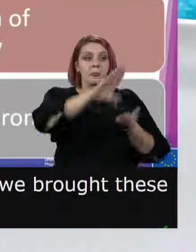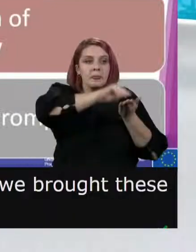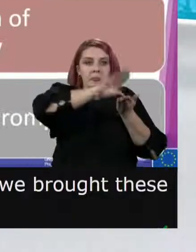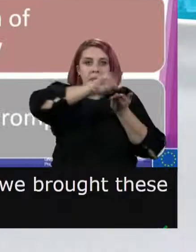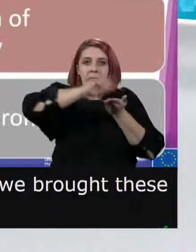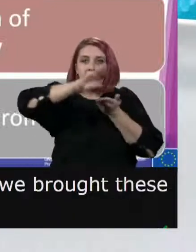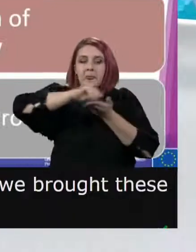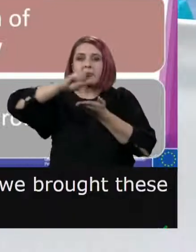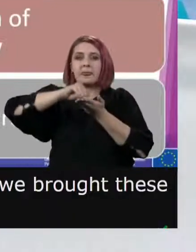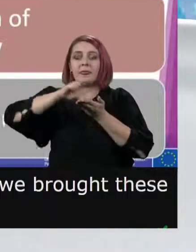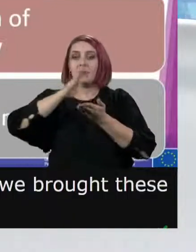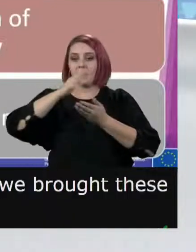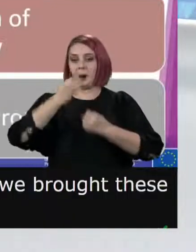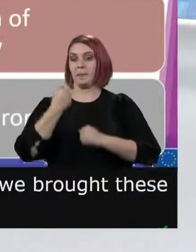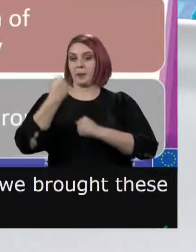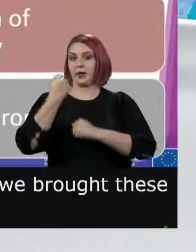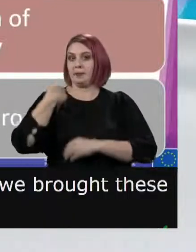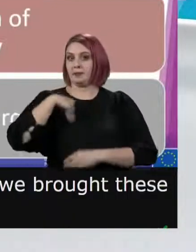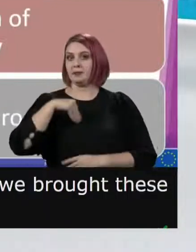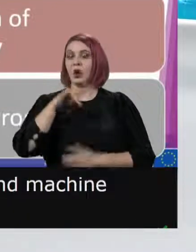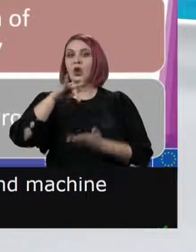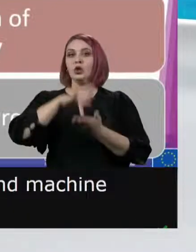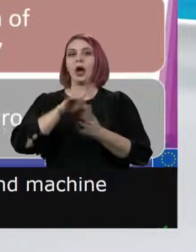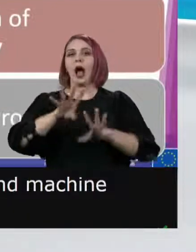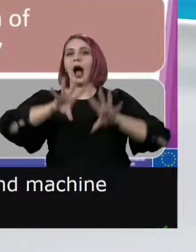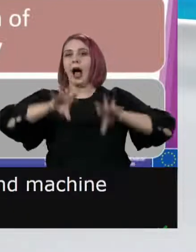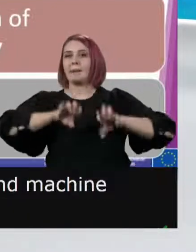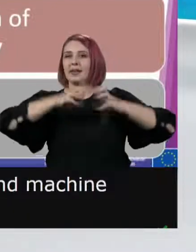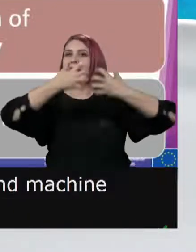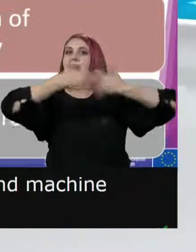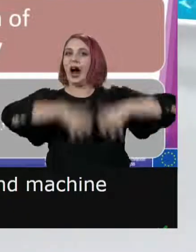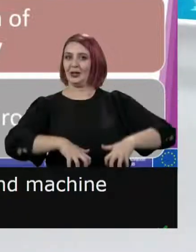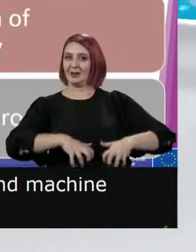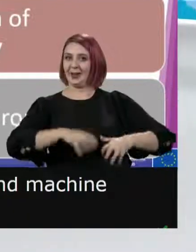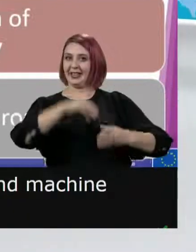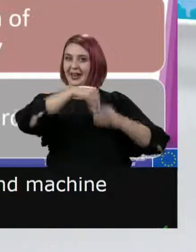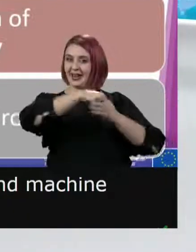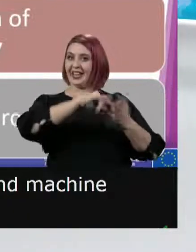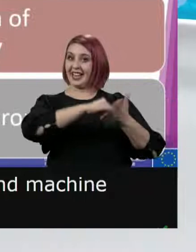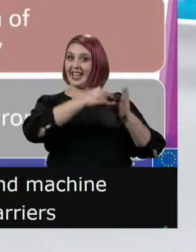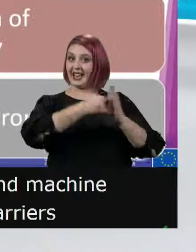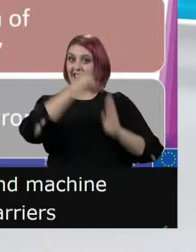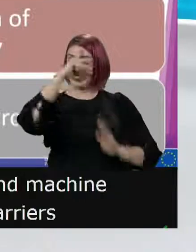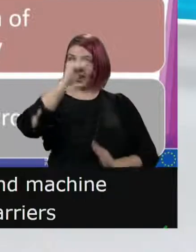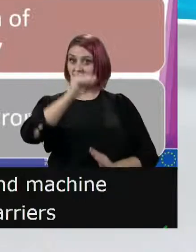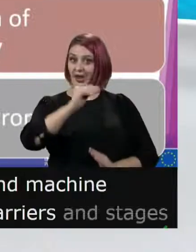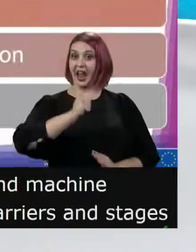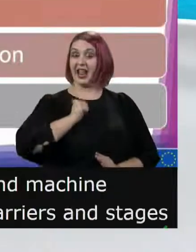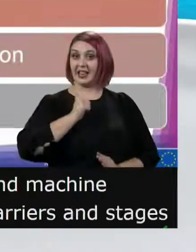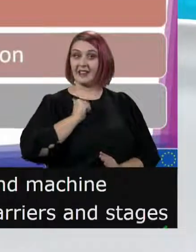learning, we could use that on a number of the barriers and stages of a journey.